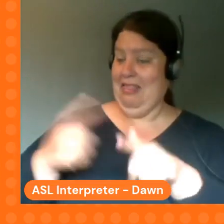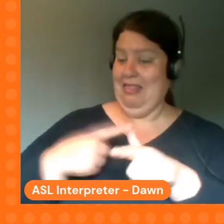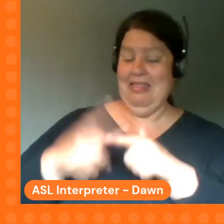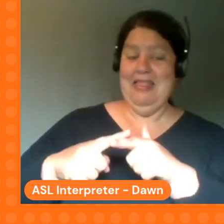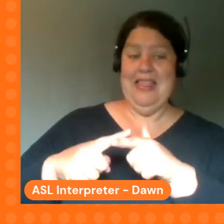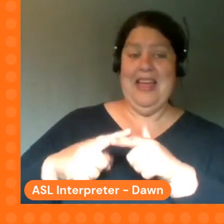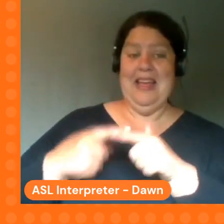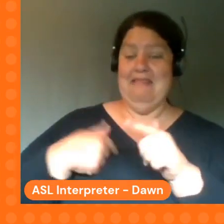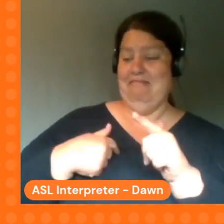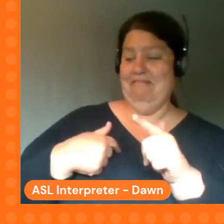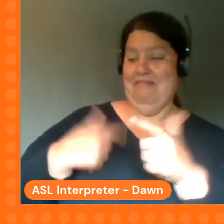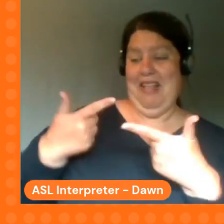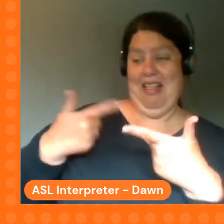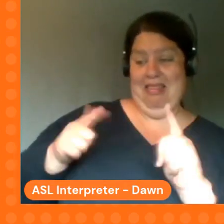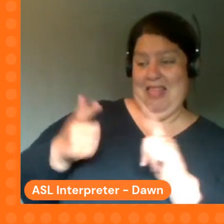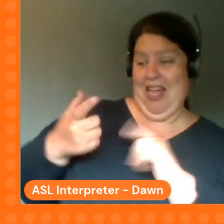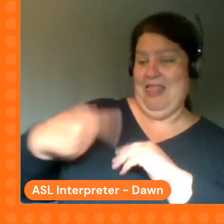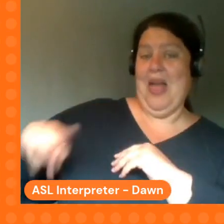to actually